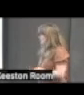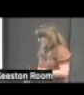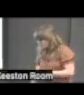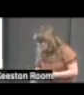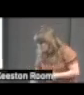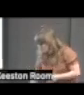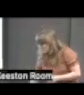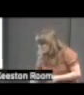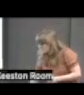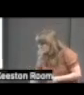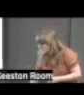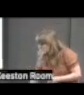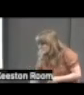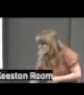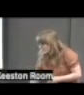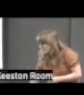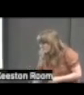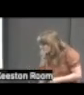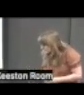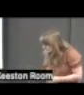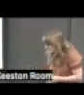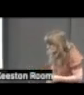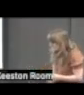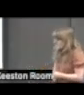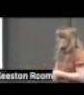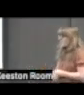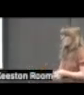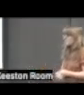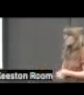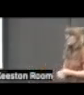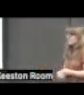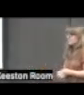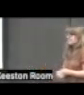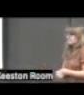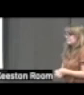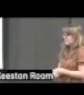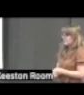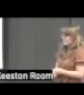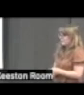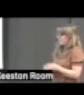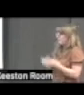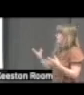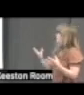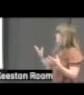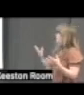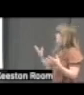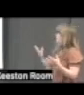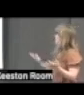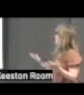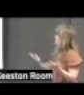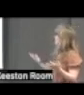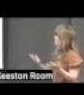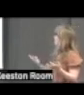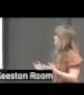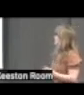way. So that's what happens. What we did is we went in and we set